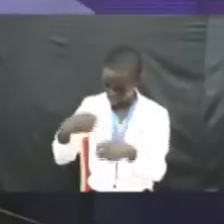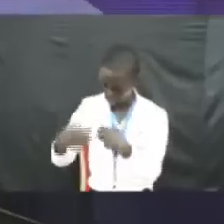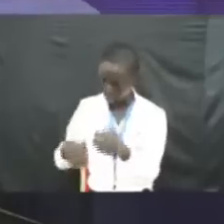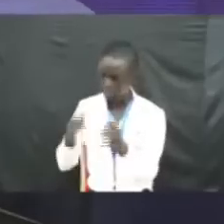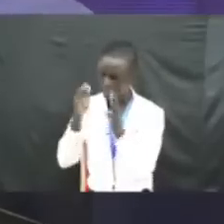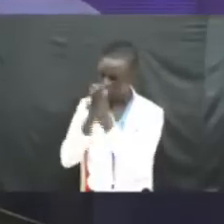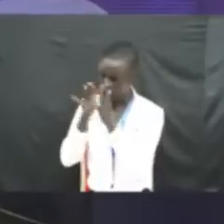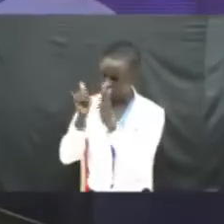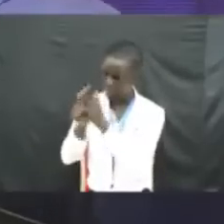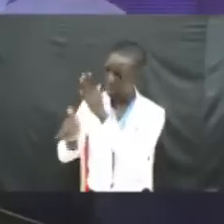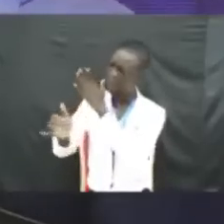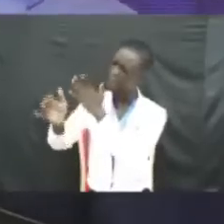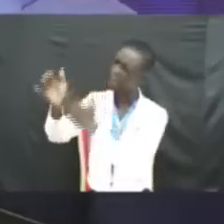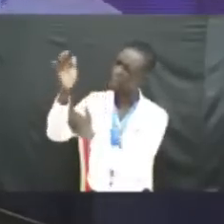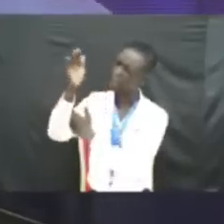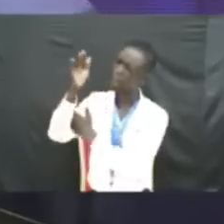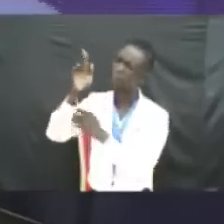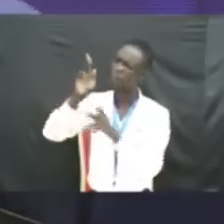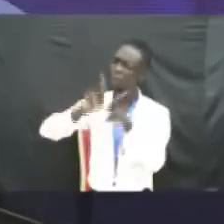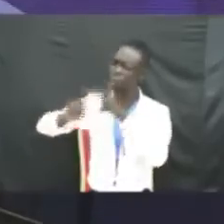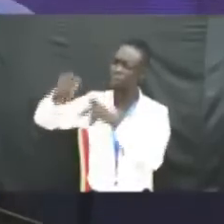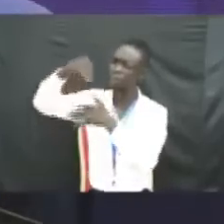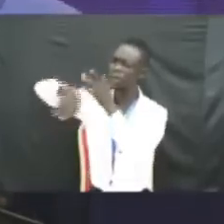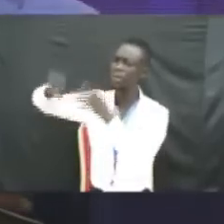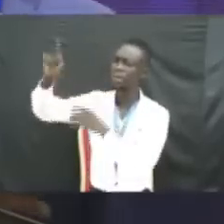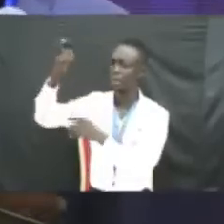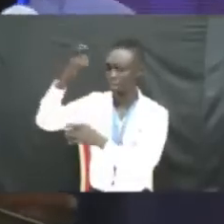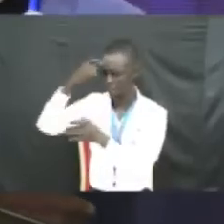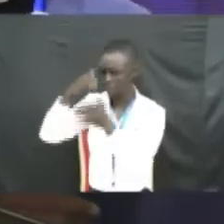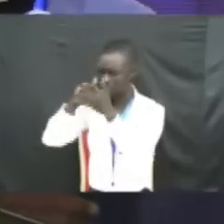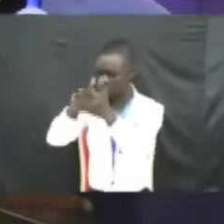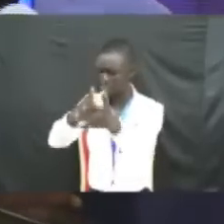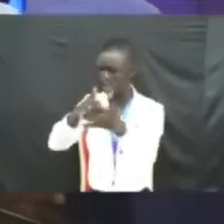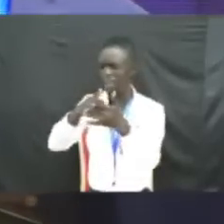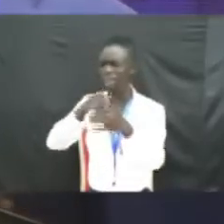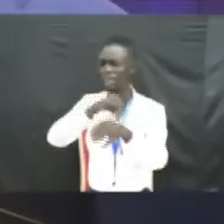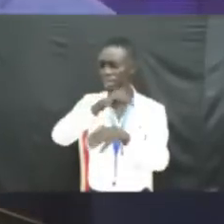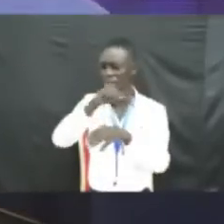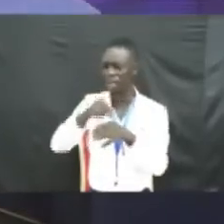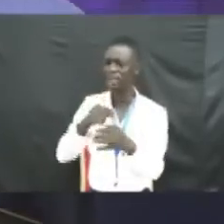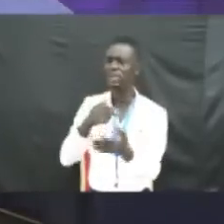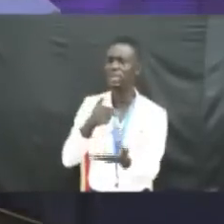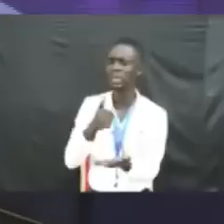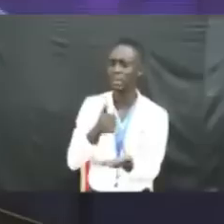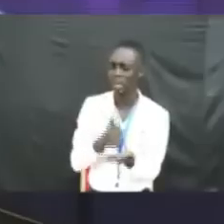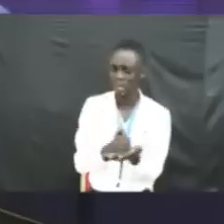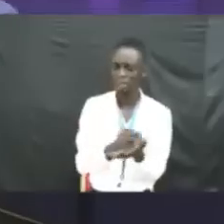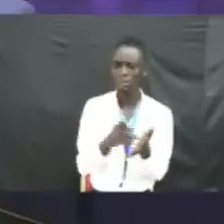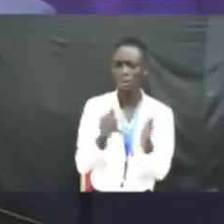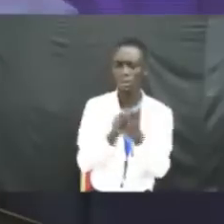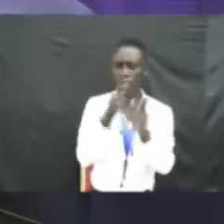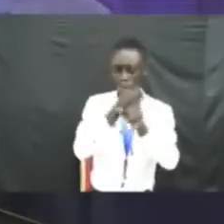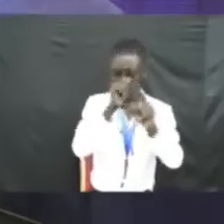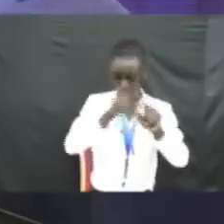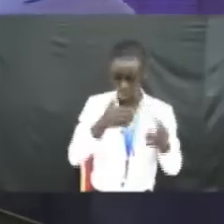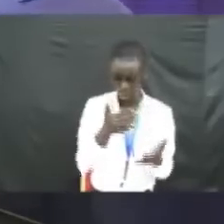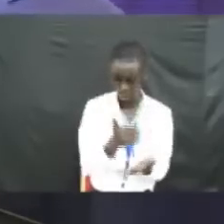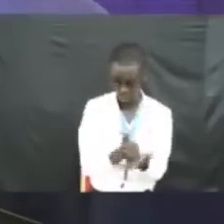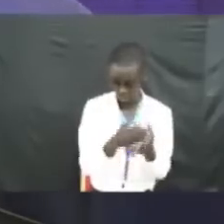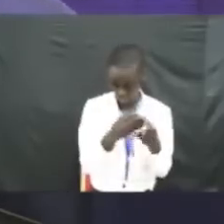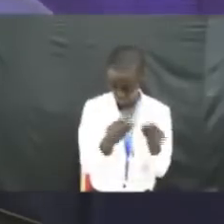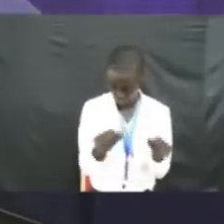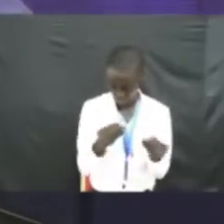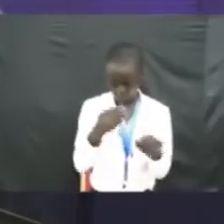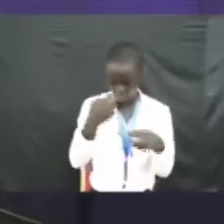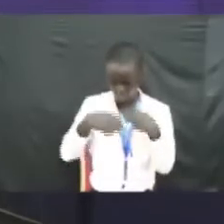are leading us, you would continue to be with them as they take initiative and steps to restore our economy. We pray that you